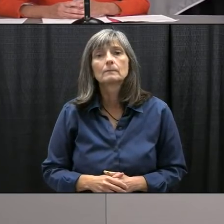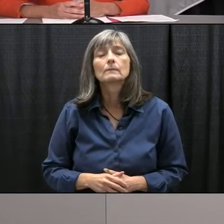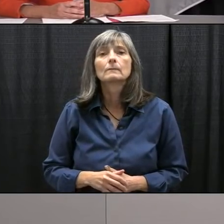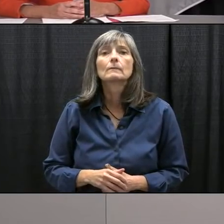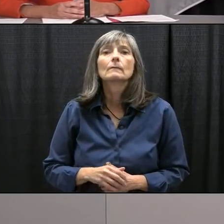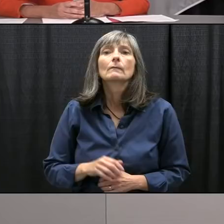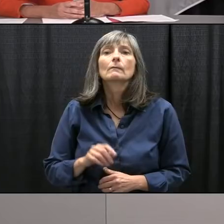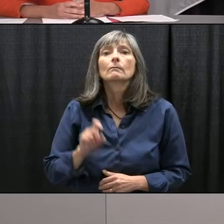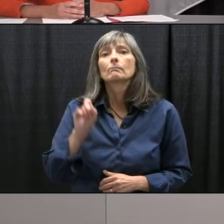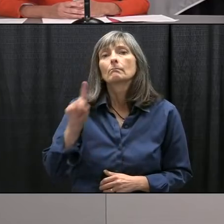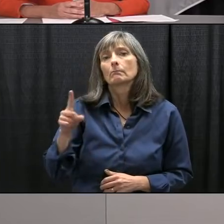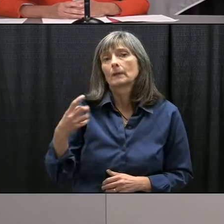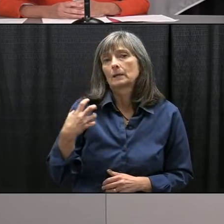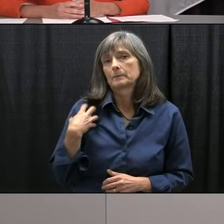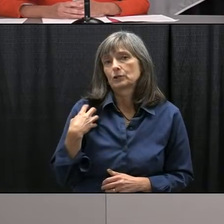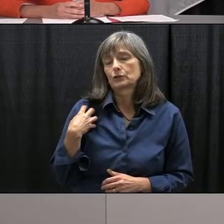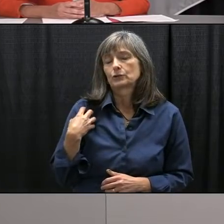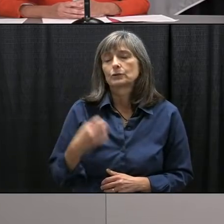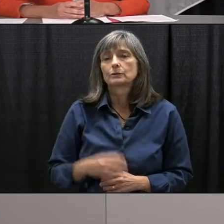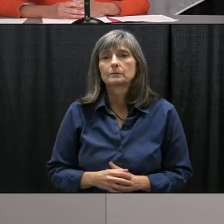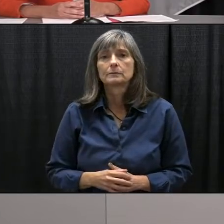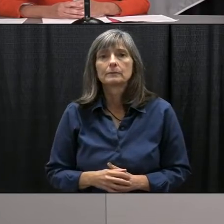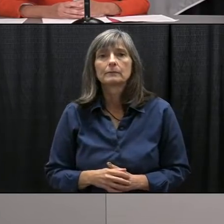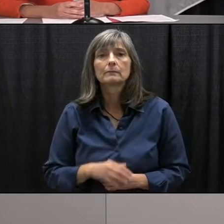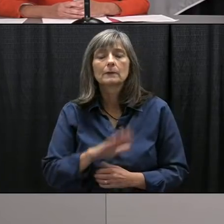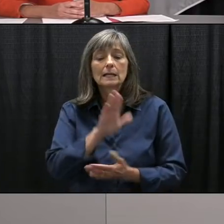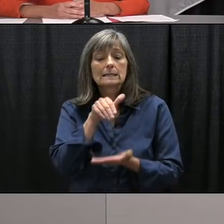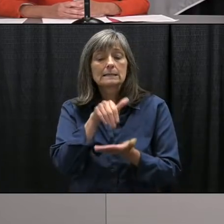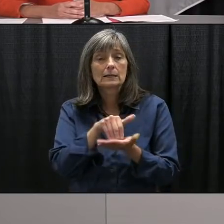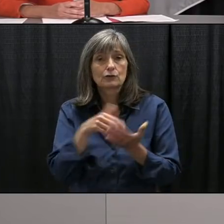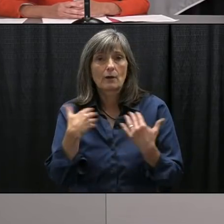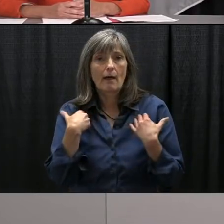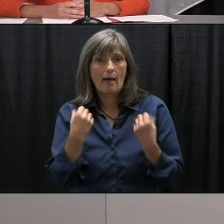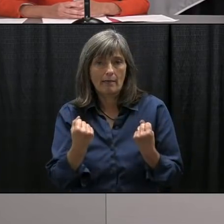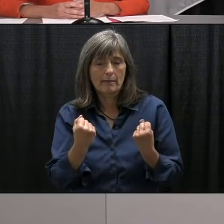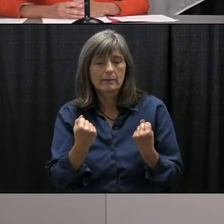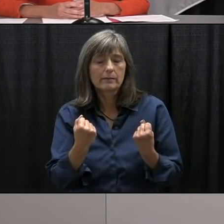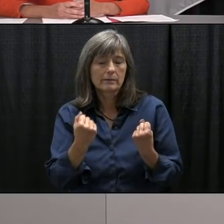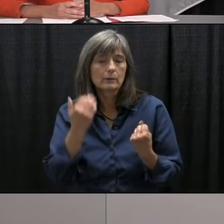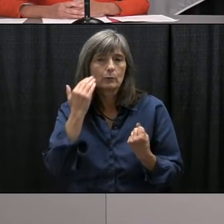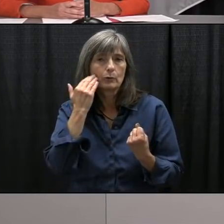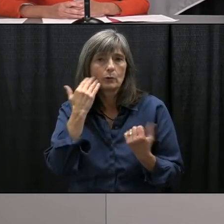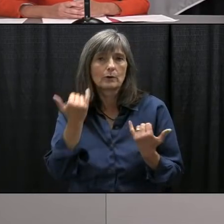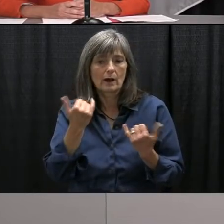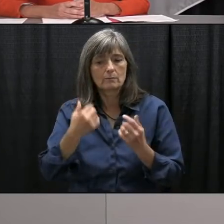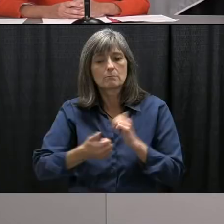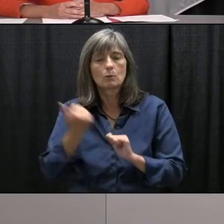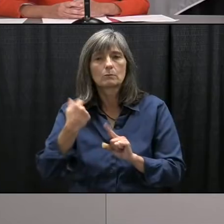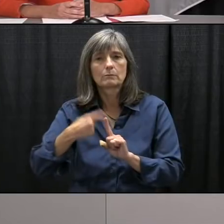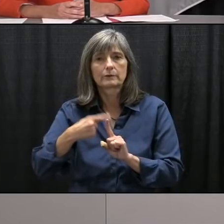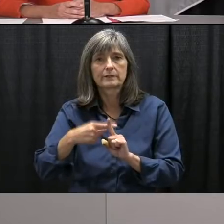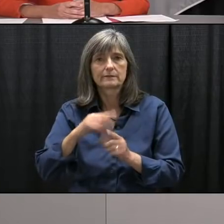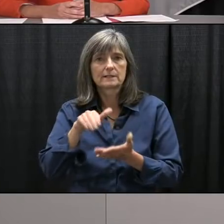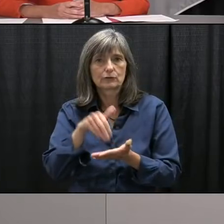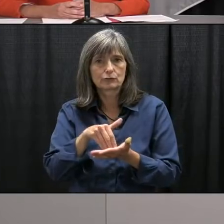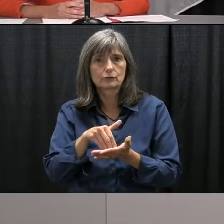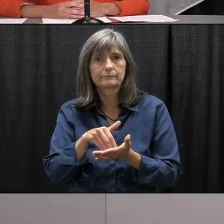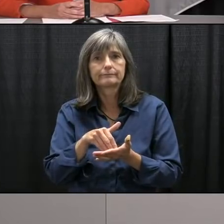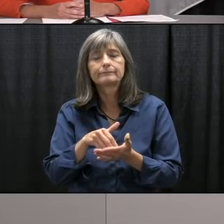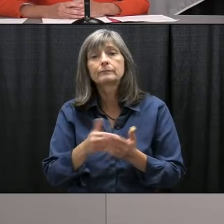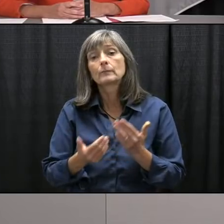for Minister Haggie, specifically for Central Health, because that's where the bulk of our cases are right now. Given